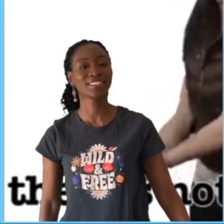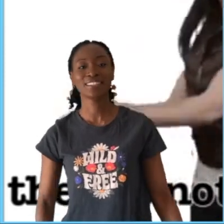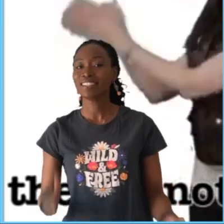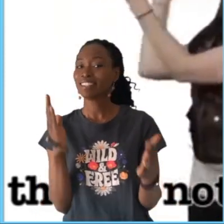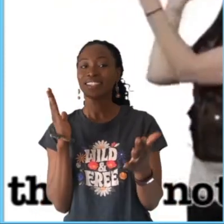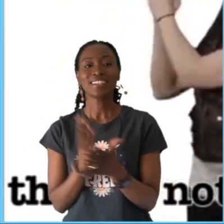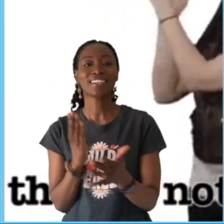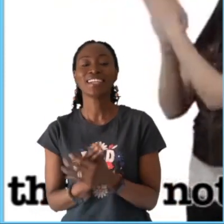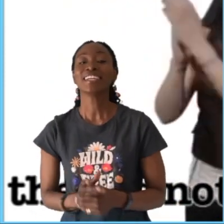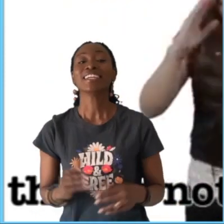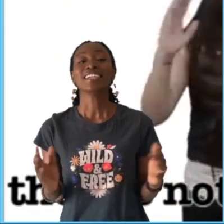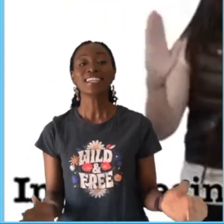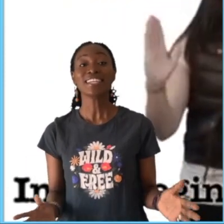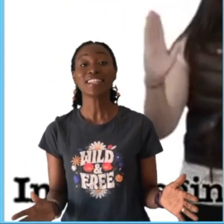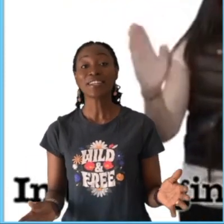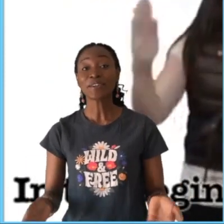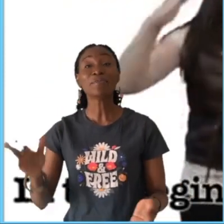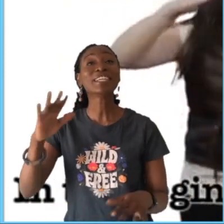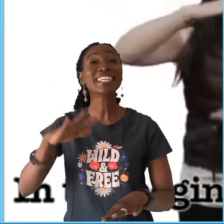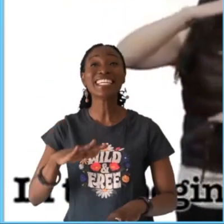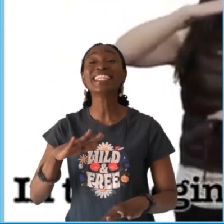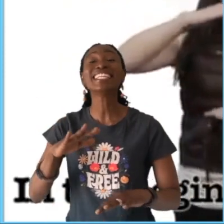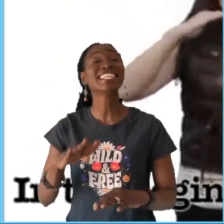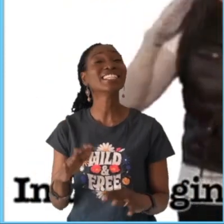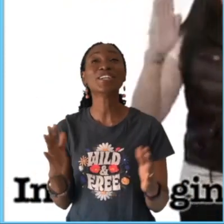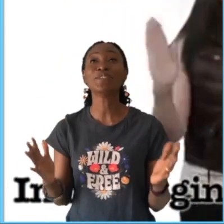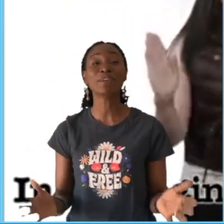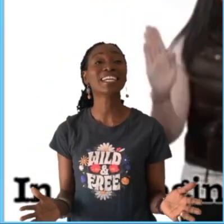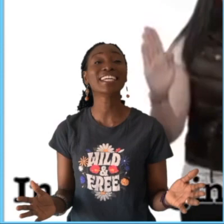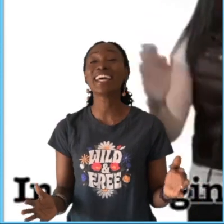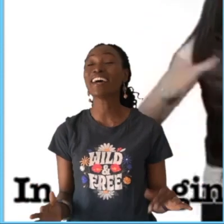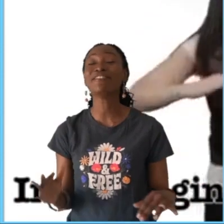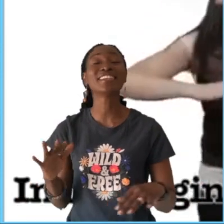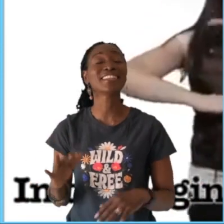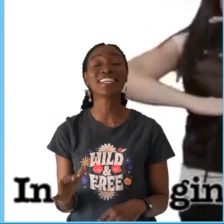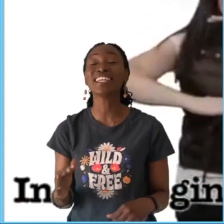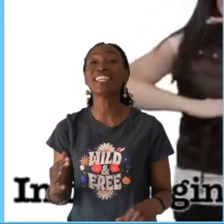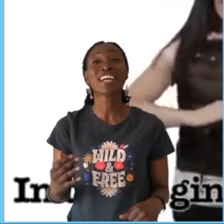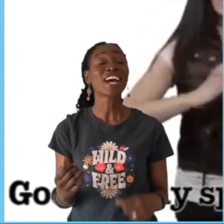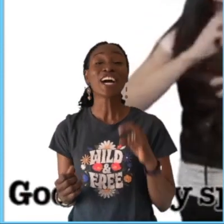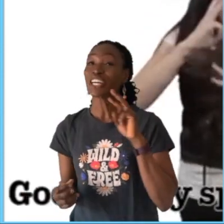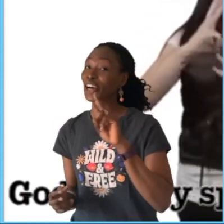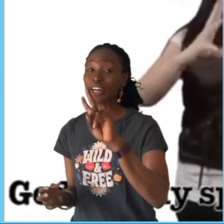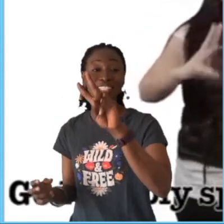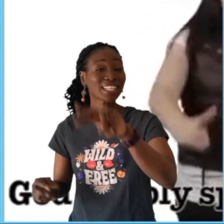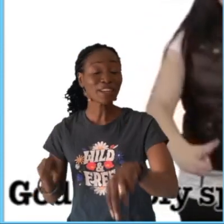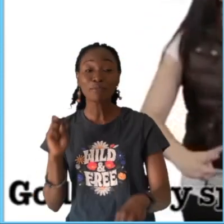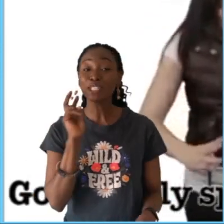In the beginning, God made everything.